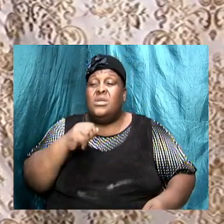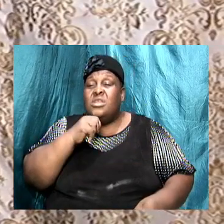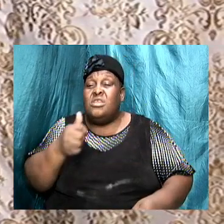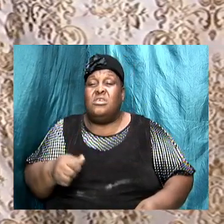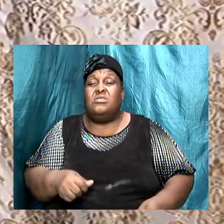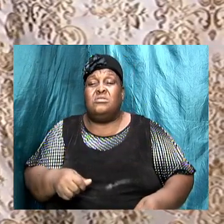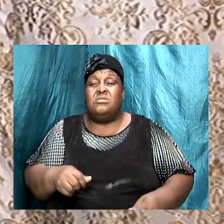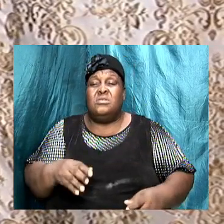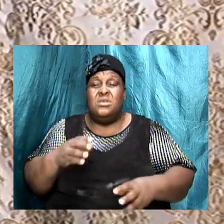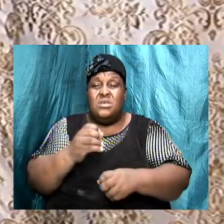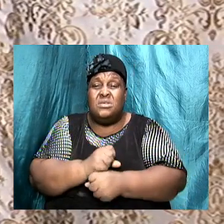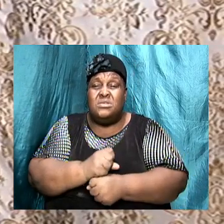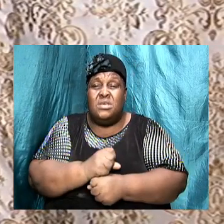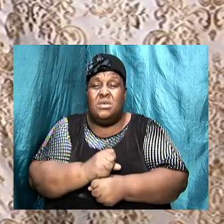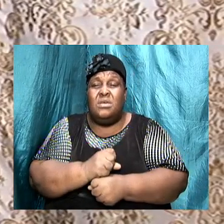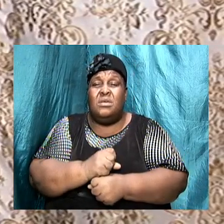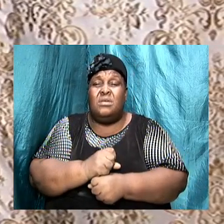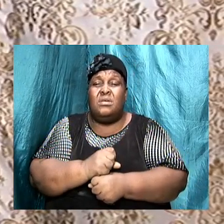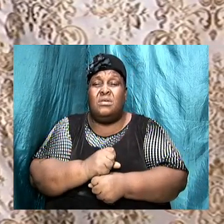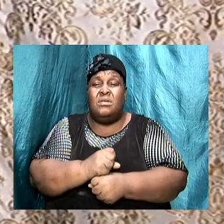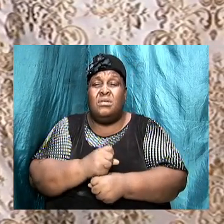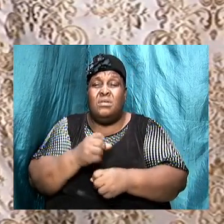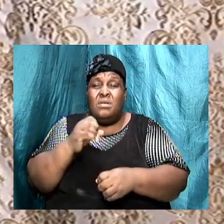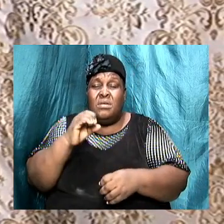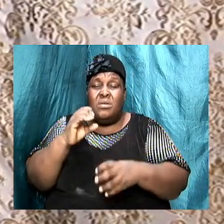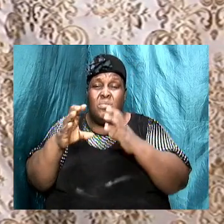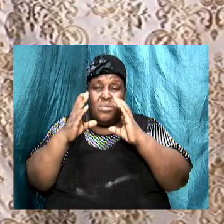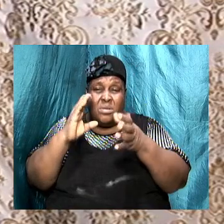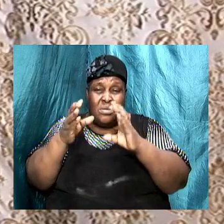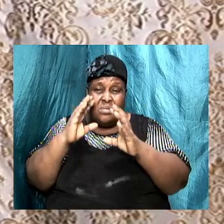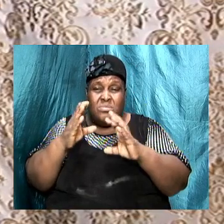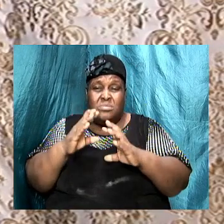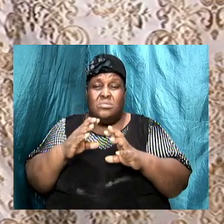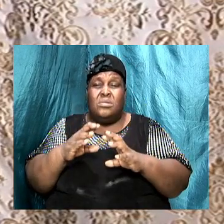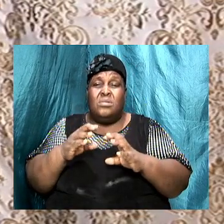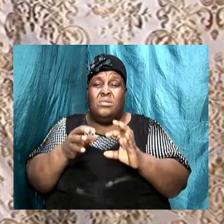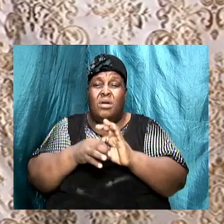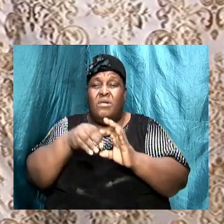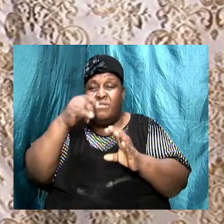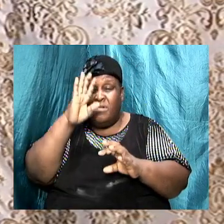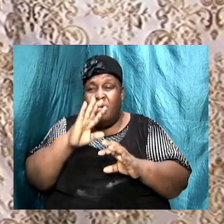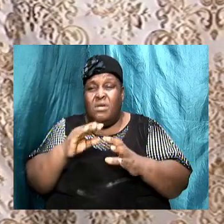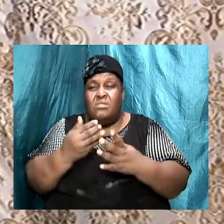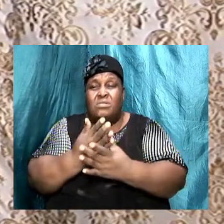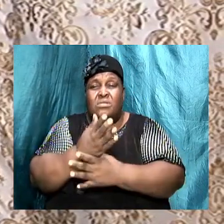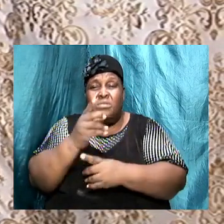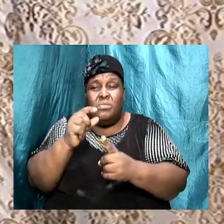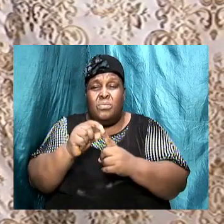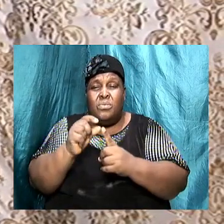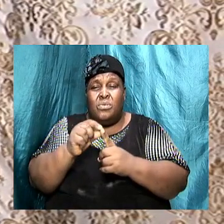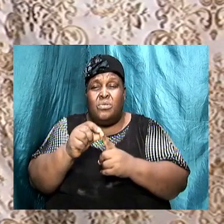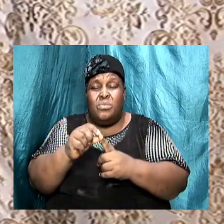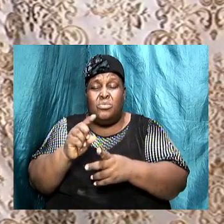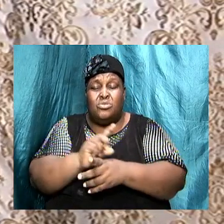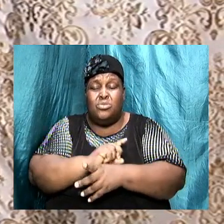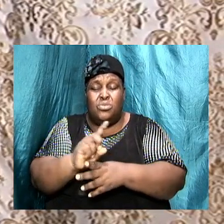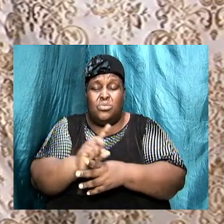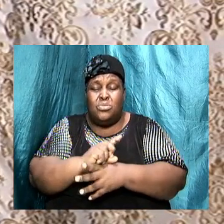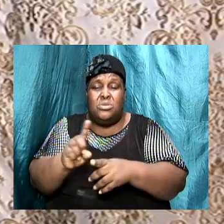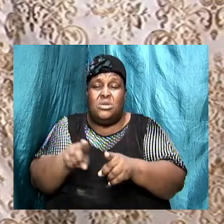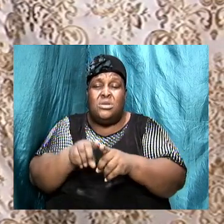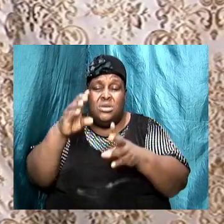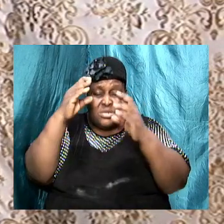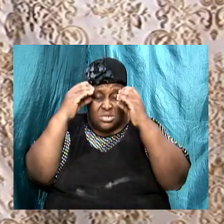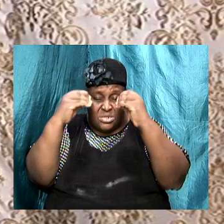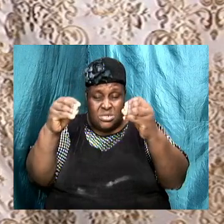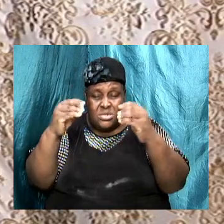tamper with the communication of God to the world. Our duty as preachers and teachers is to preach the word, to teach